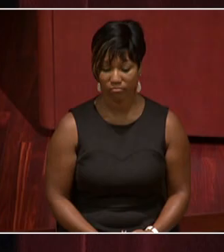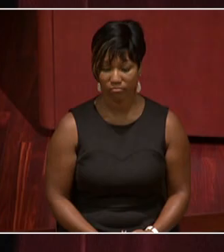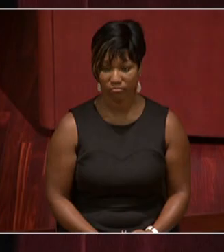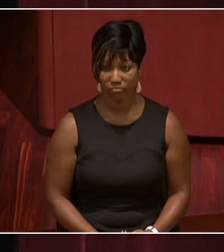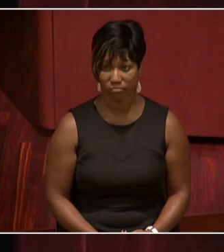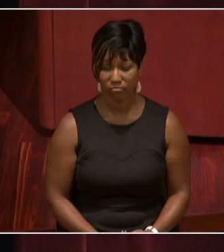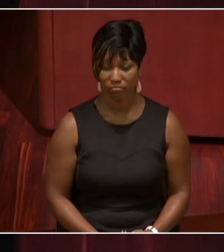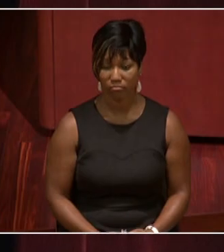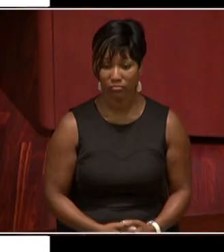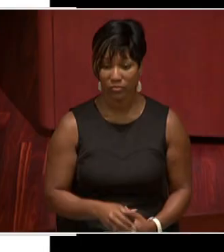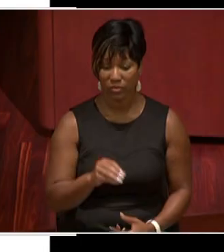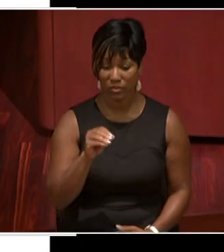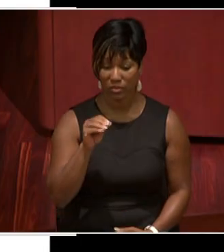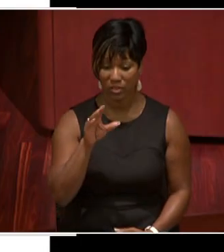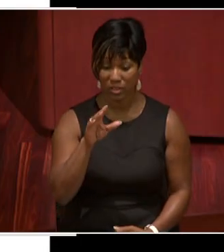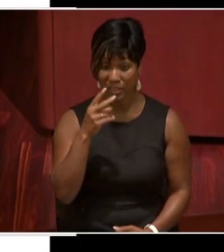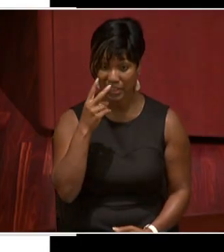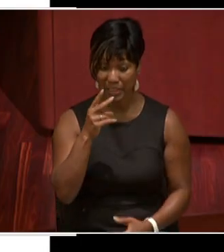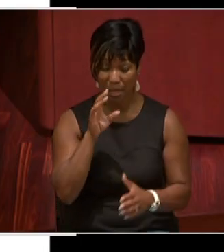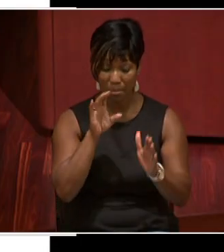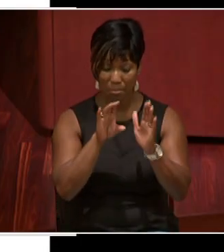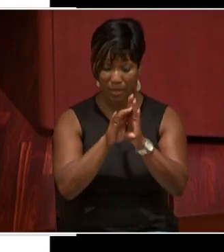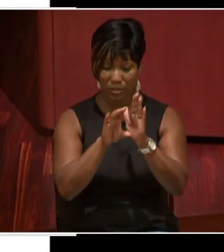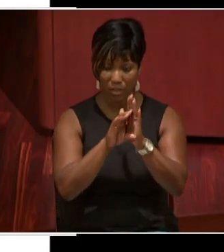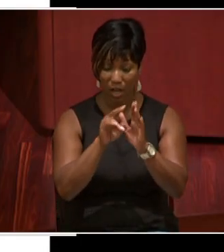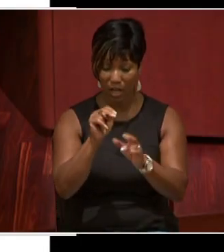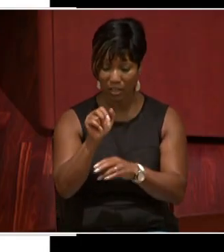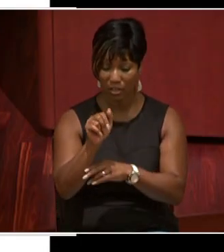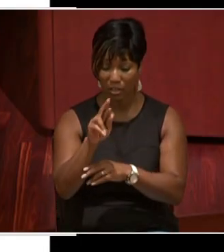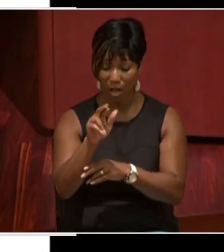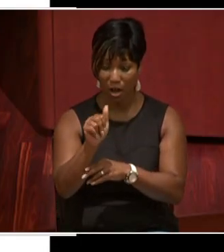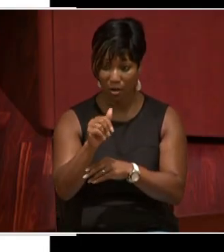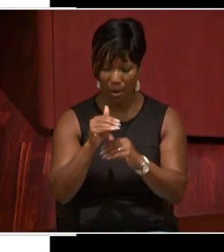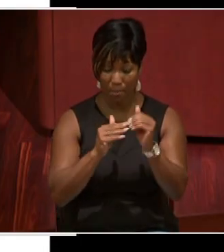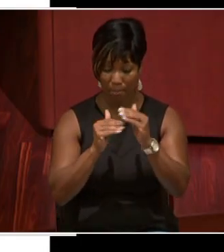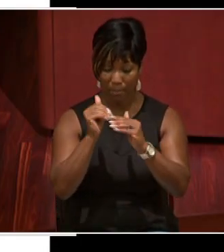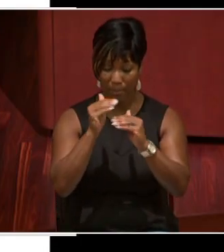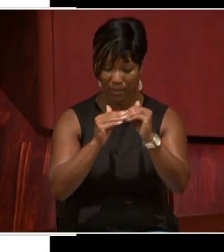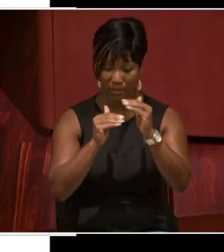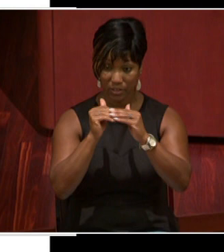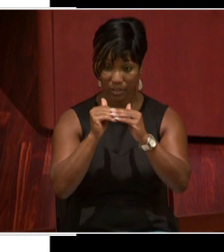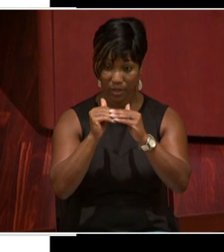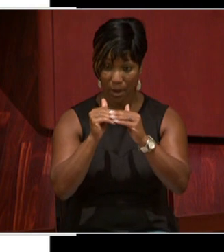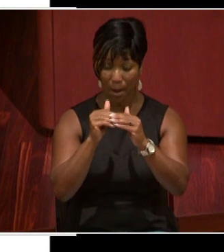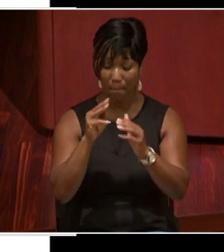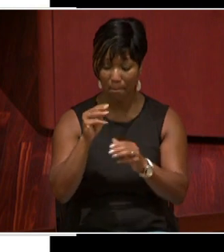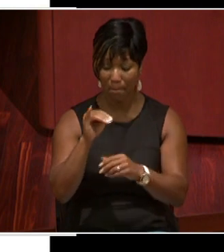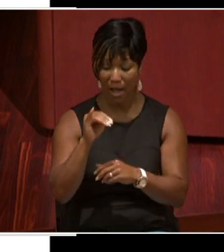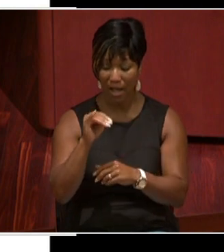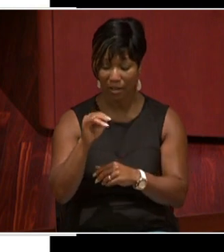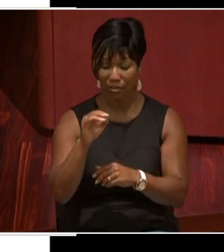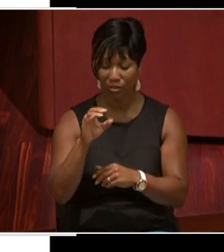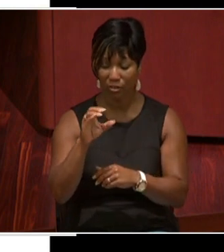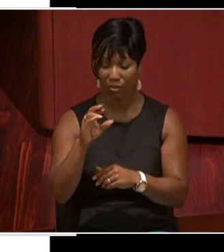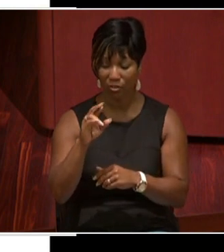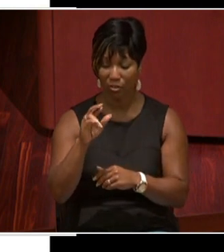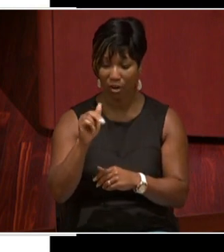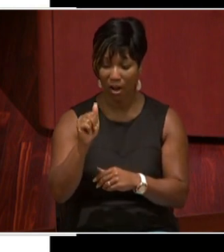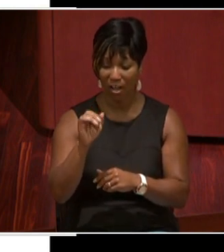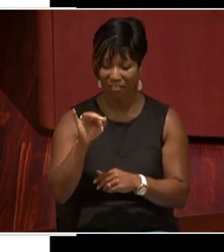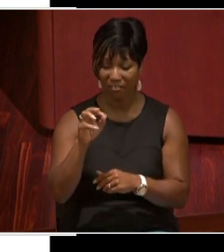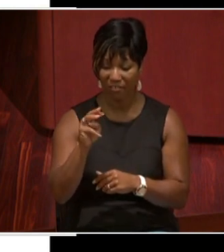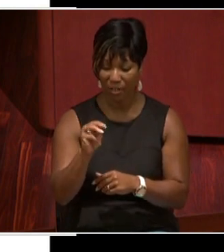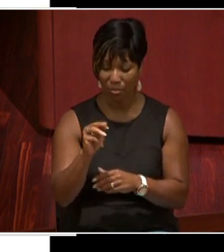Up on the screen, you see a picture of the National Archives building, the microfilm research room. And what we don't want is for you